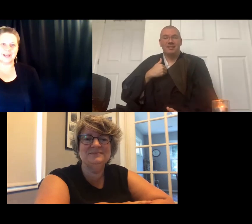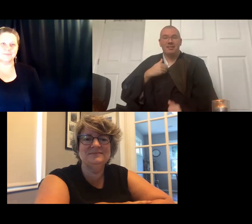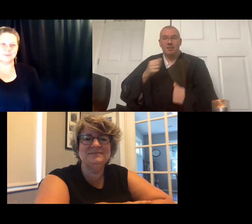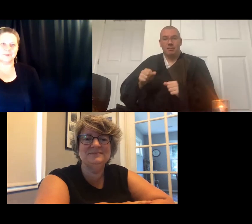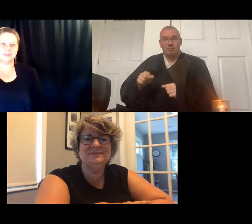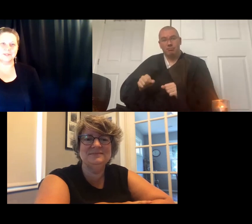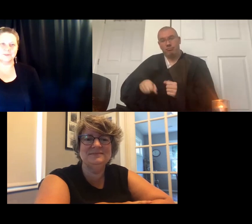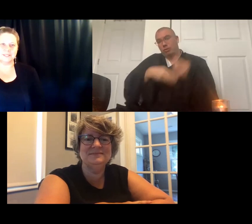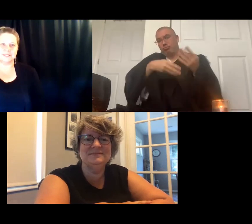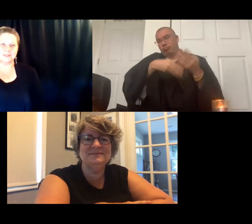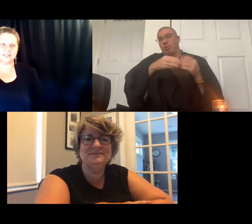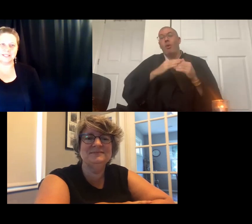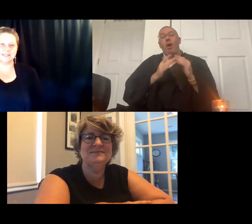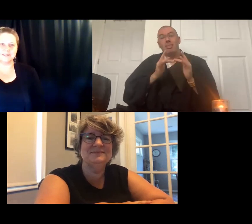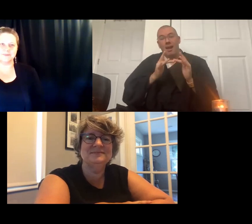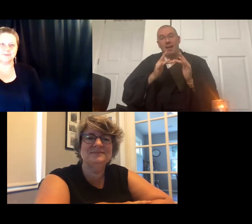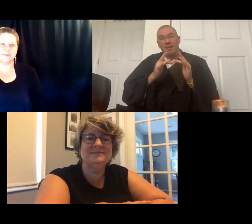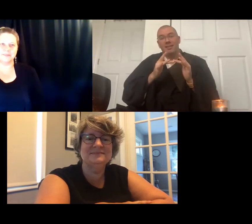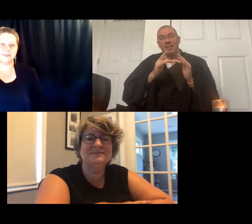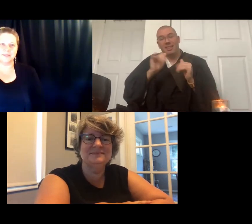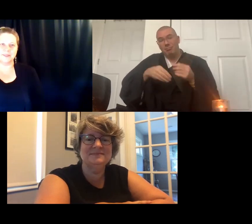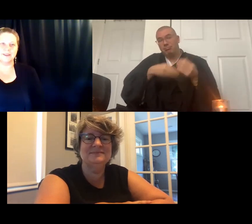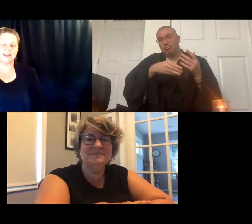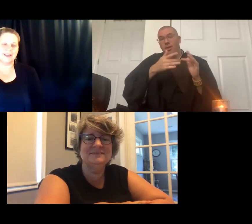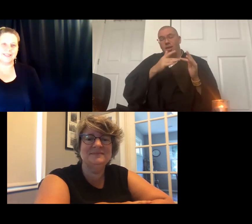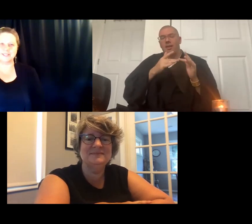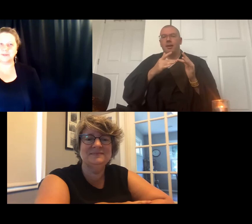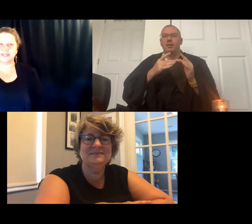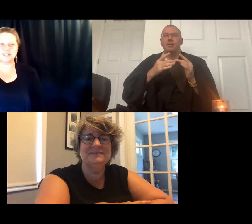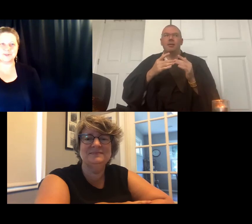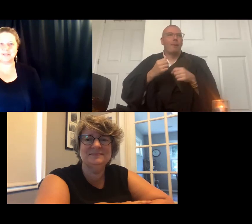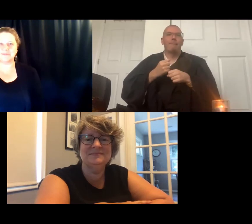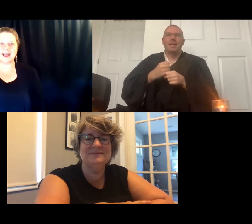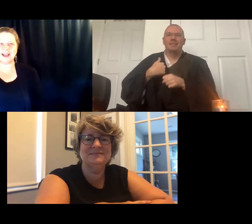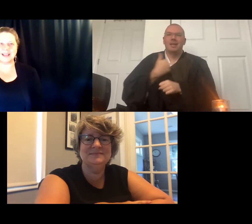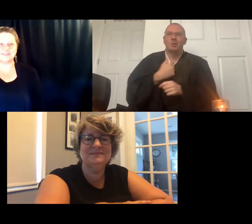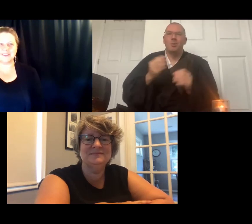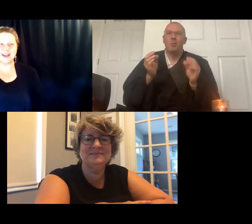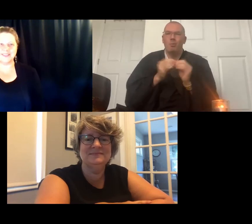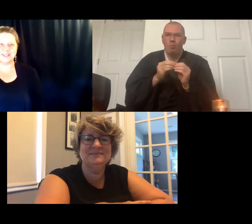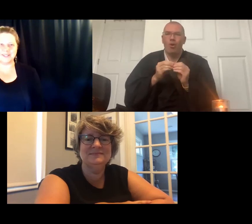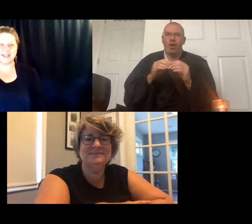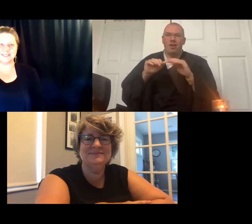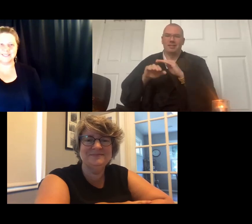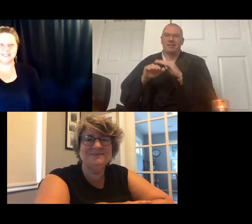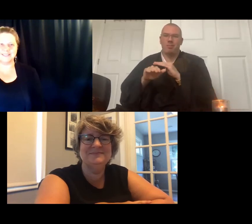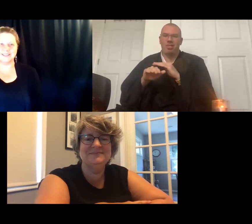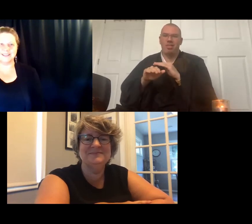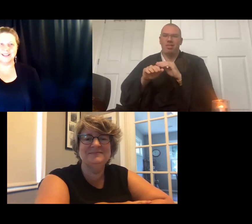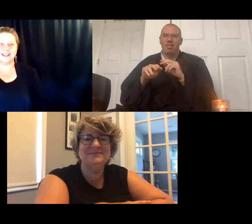with a lot of people with disabilities. Things are being streamed live on the